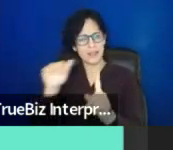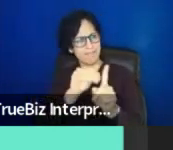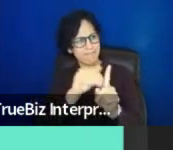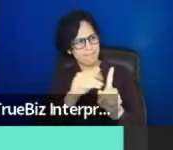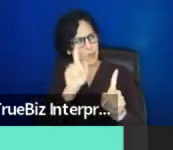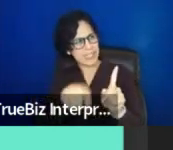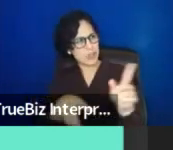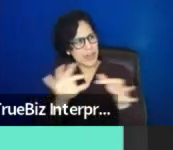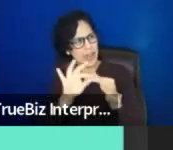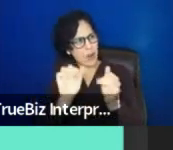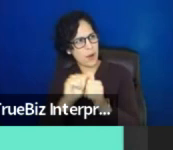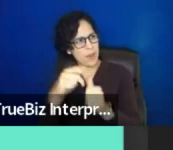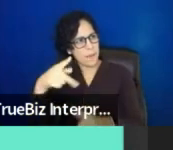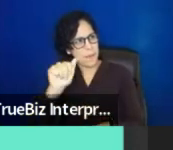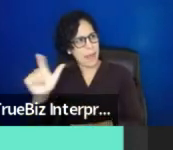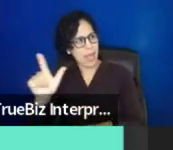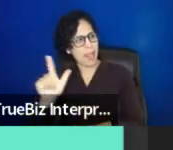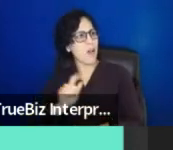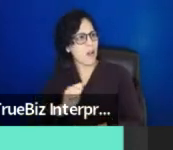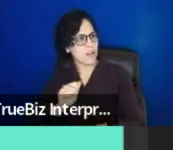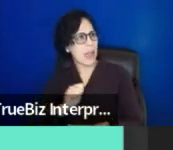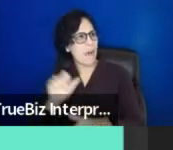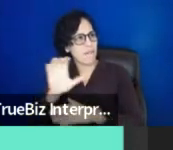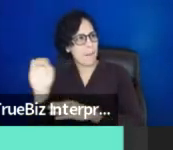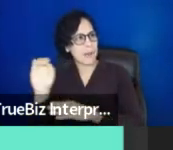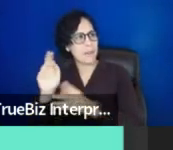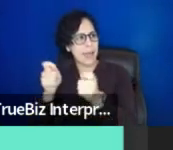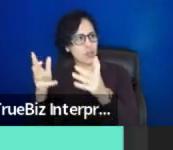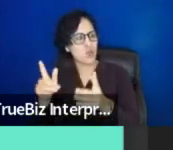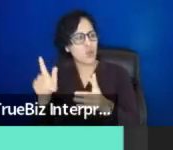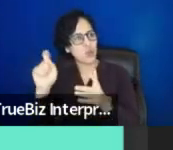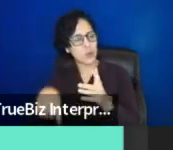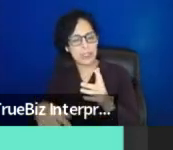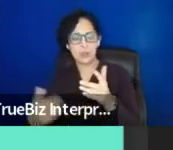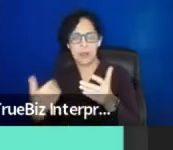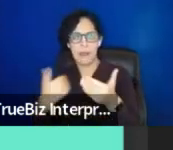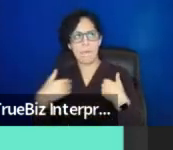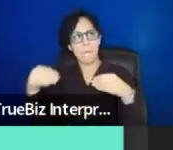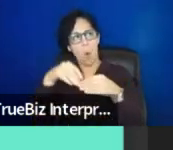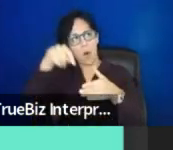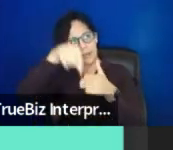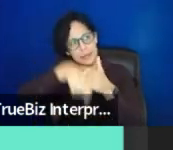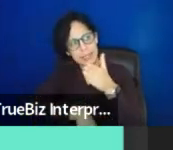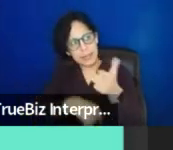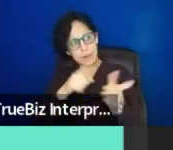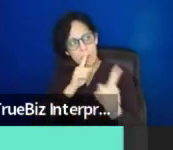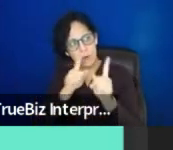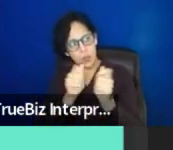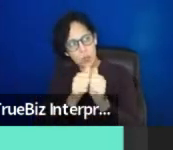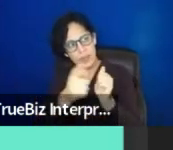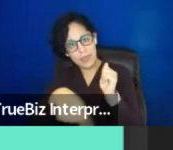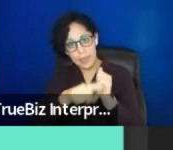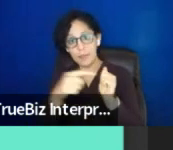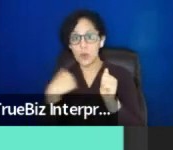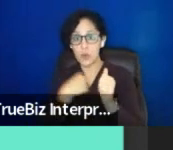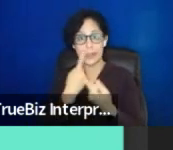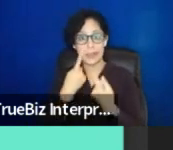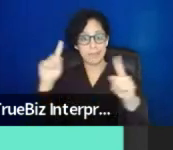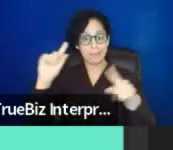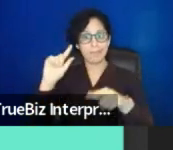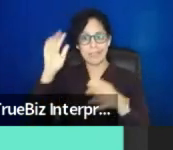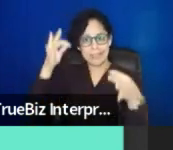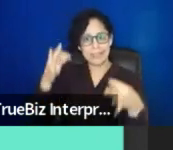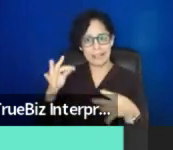to have a deeper conversation with them. And so we did that recently. I think it was back in August.